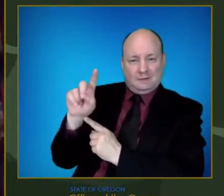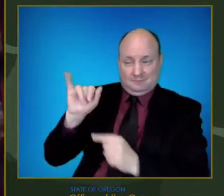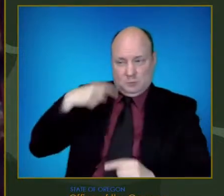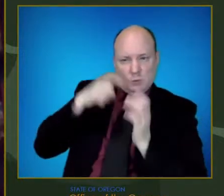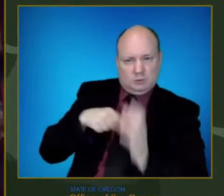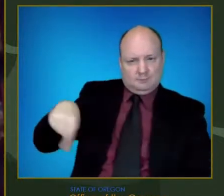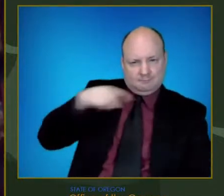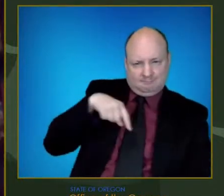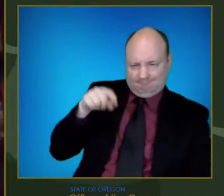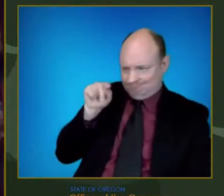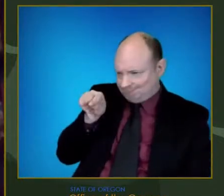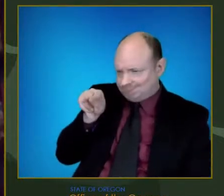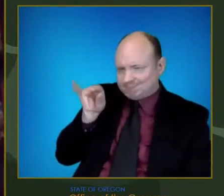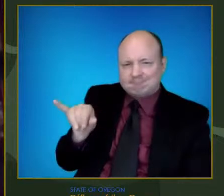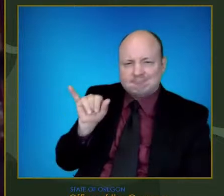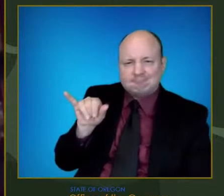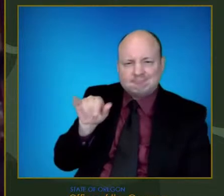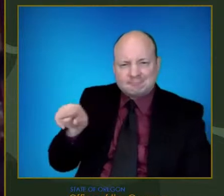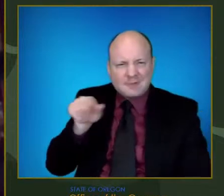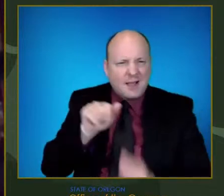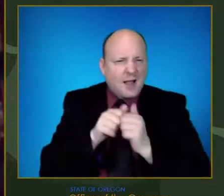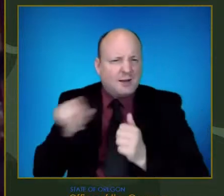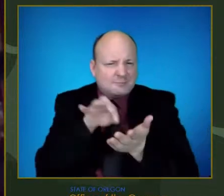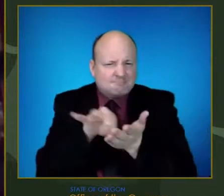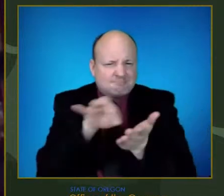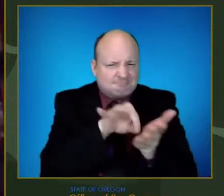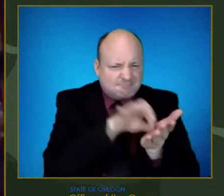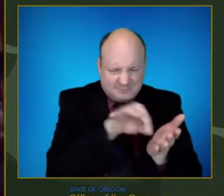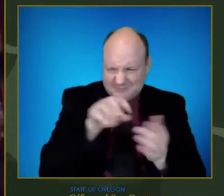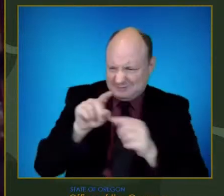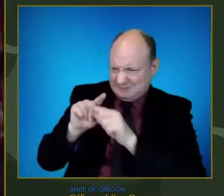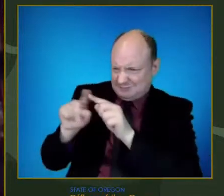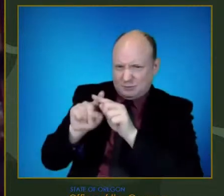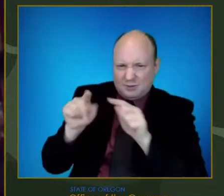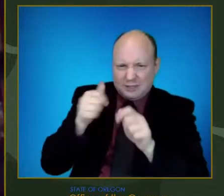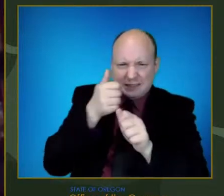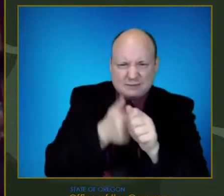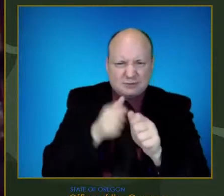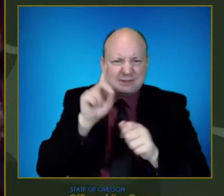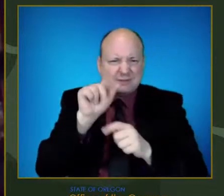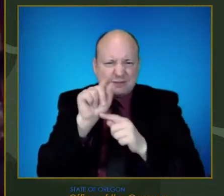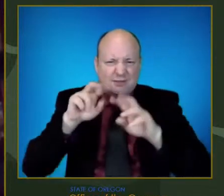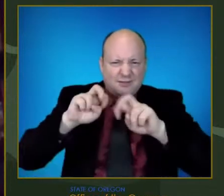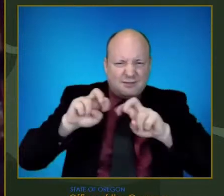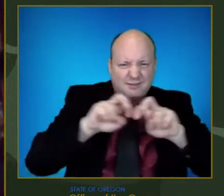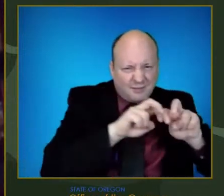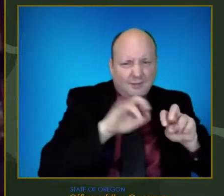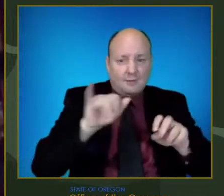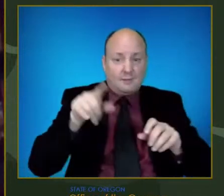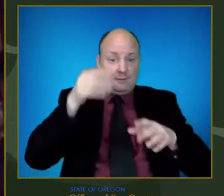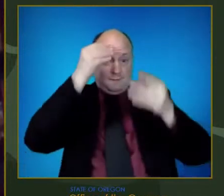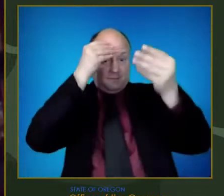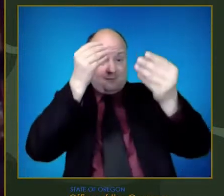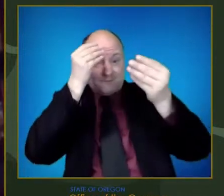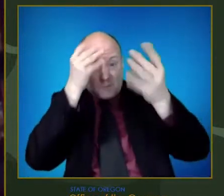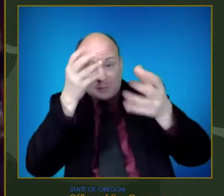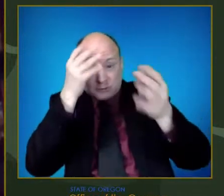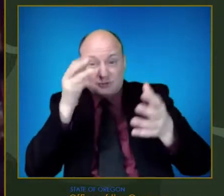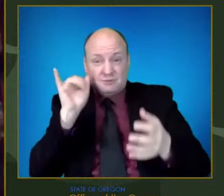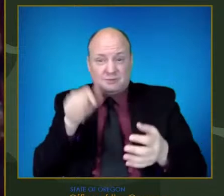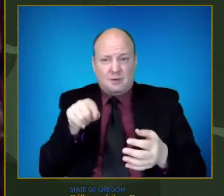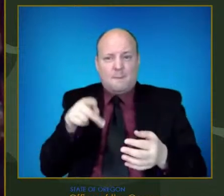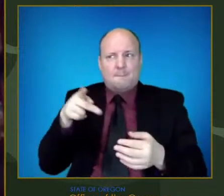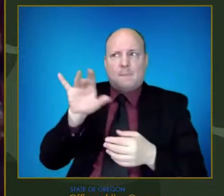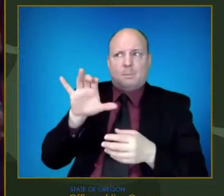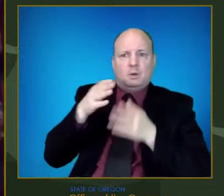dashboard. These counts have been based on information reported directly to public health by our laboratory partners. On